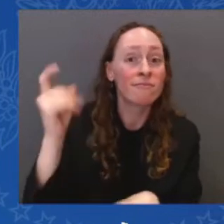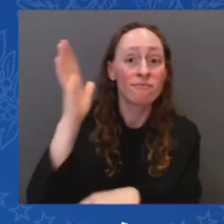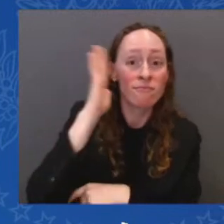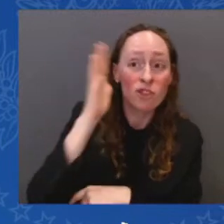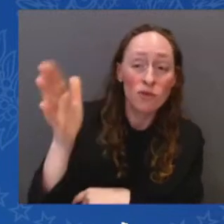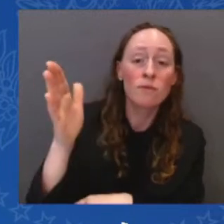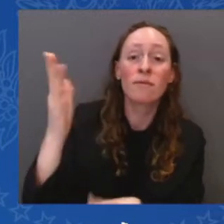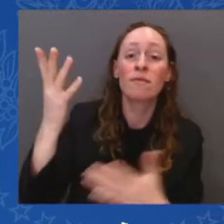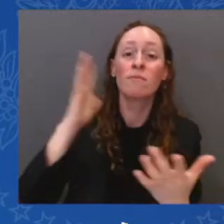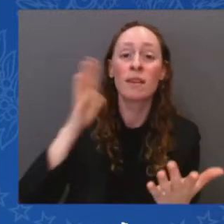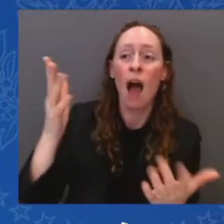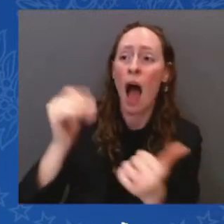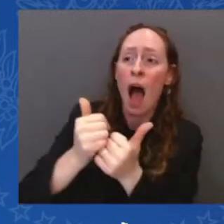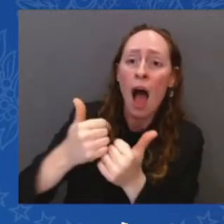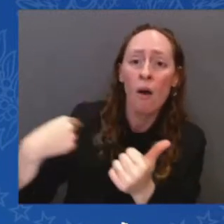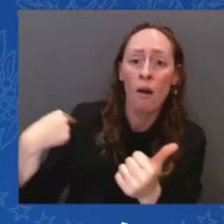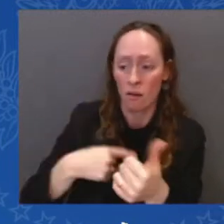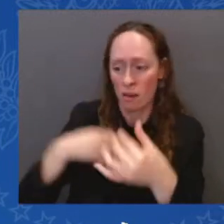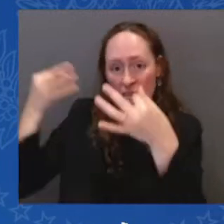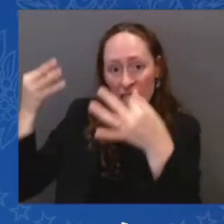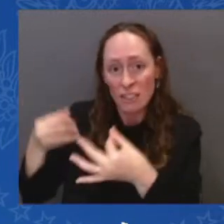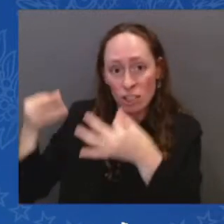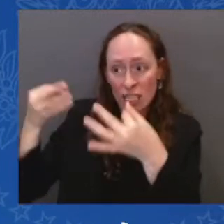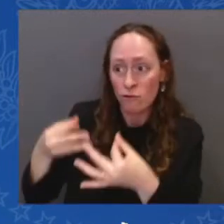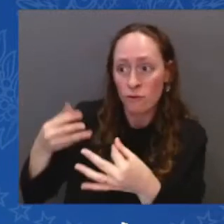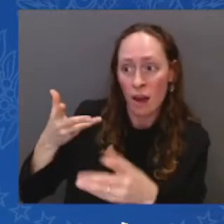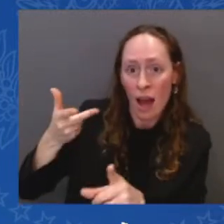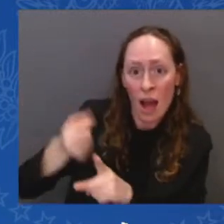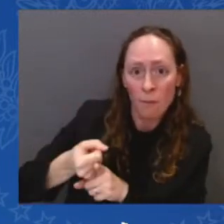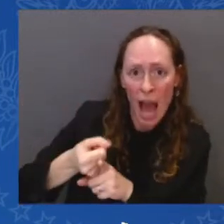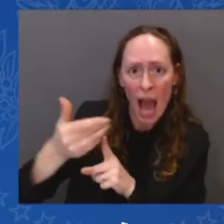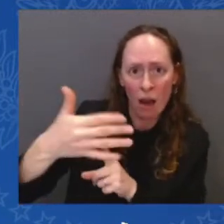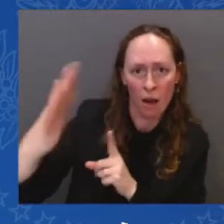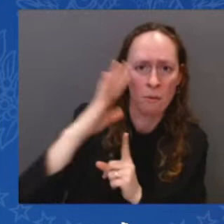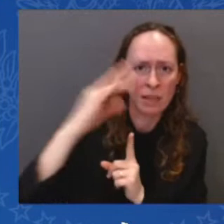just studied history, he has made history.